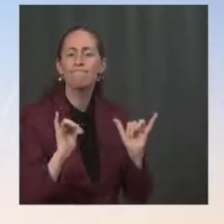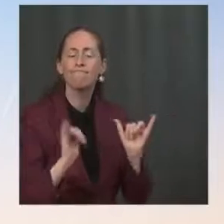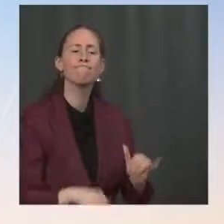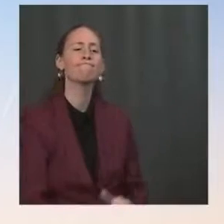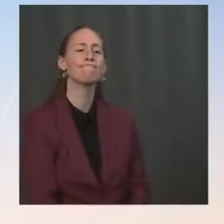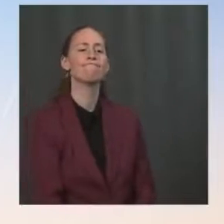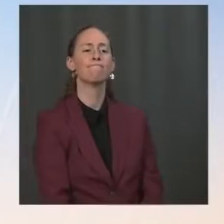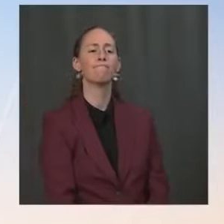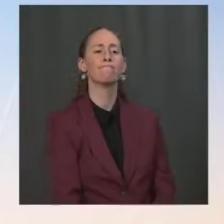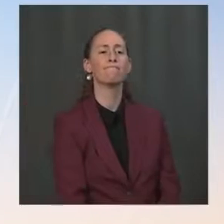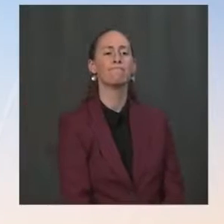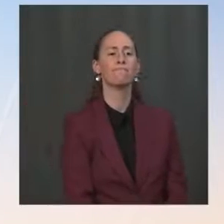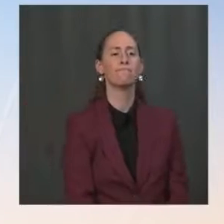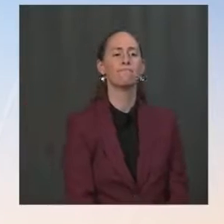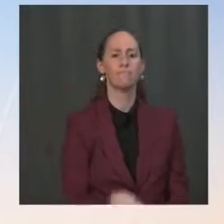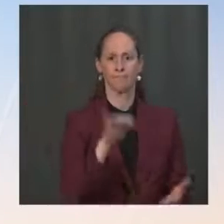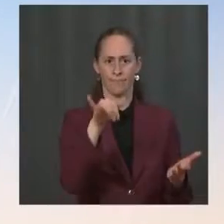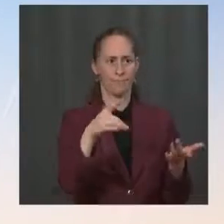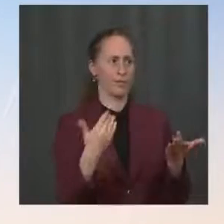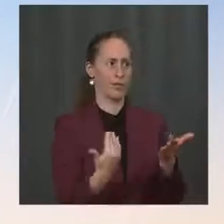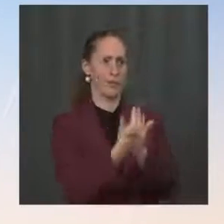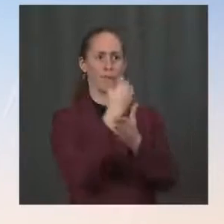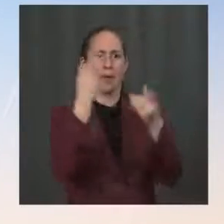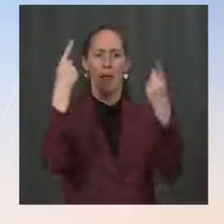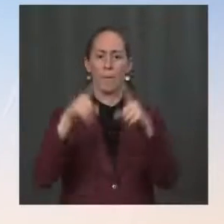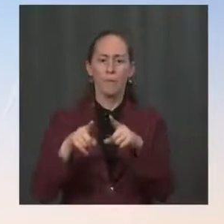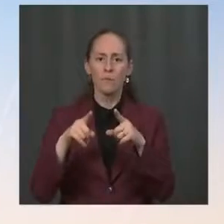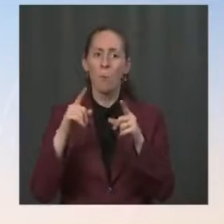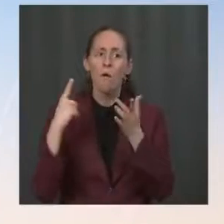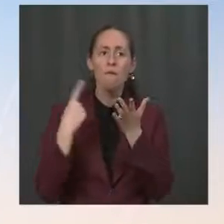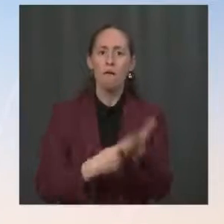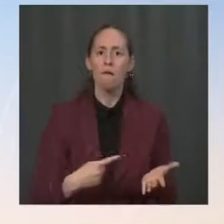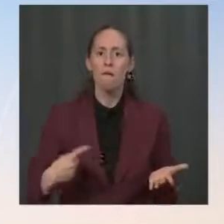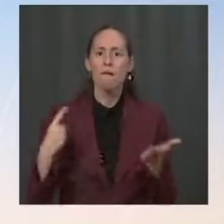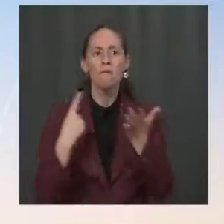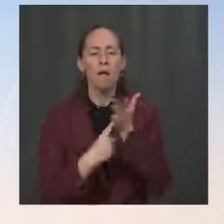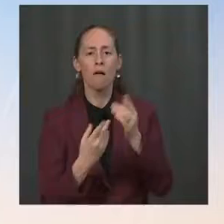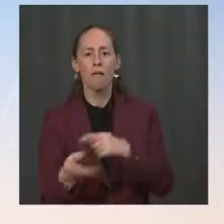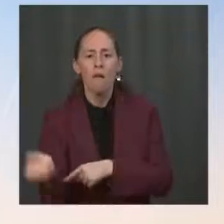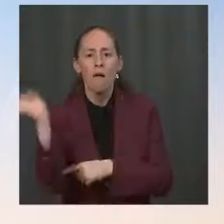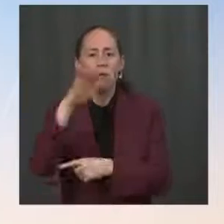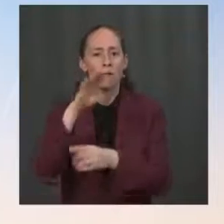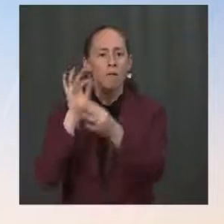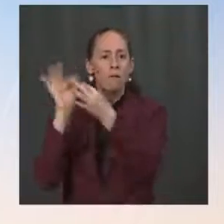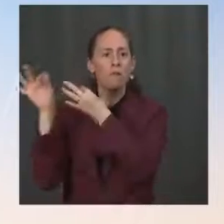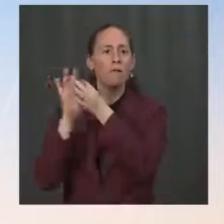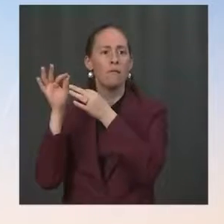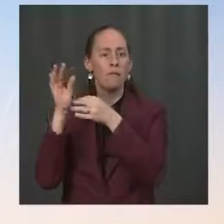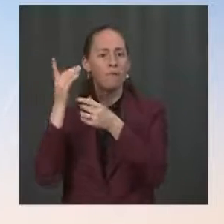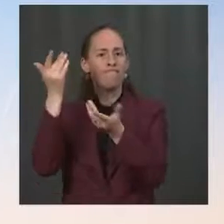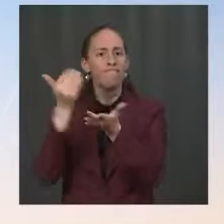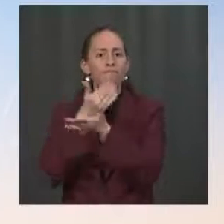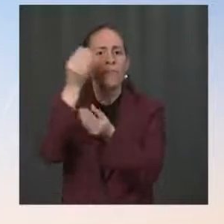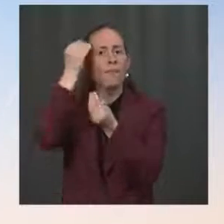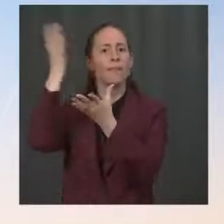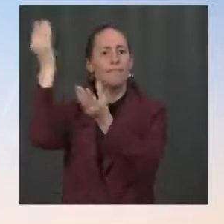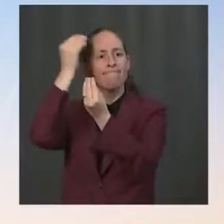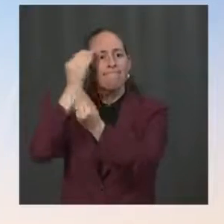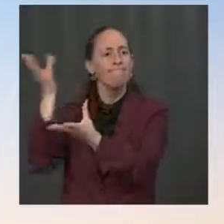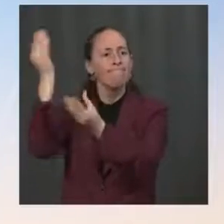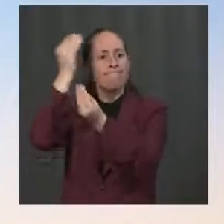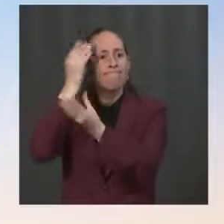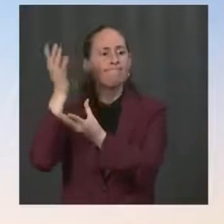developing situation, as it has been through the course of the day. And through the course of his briefing with his national security team this morning,